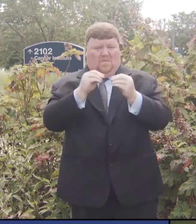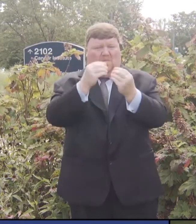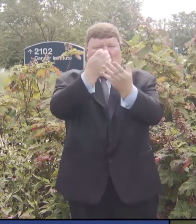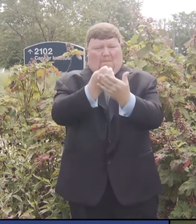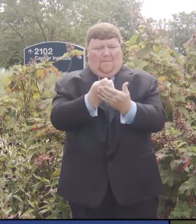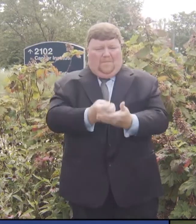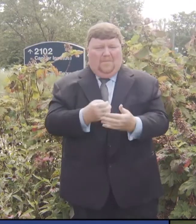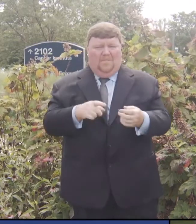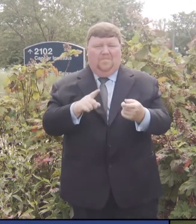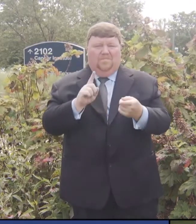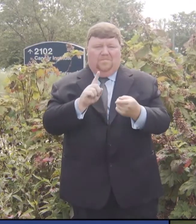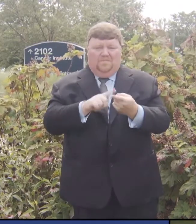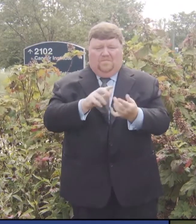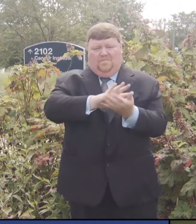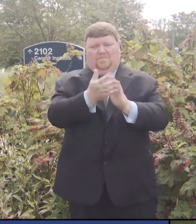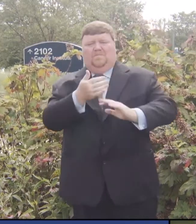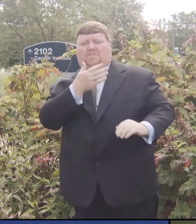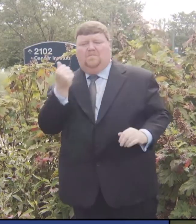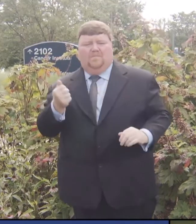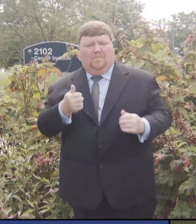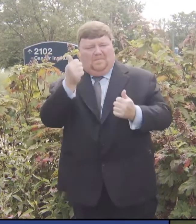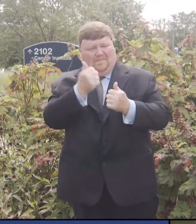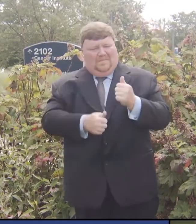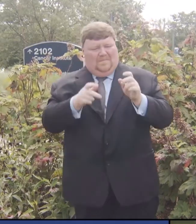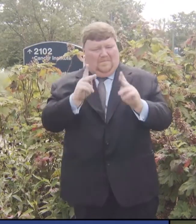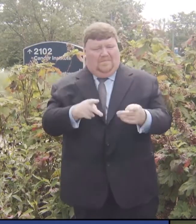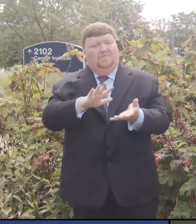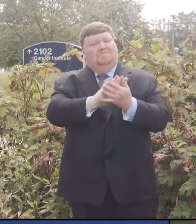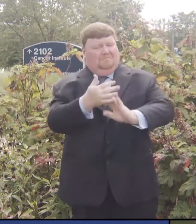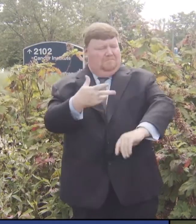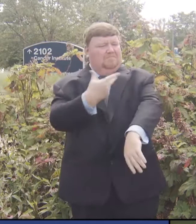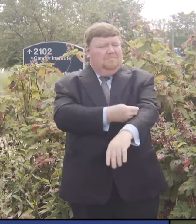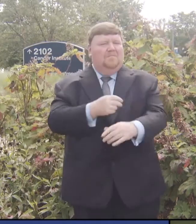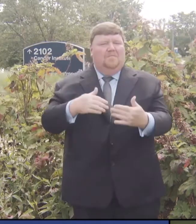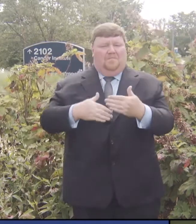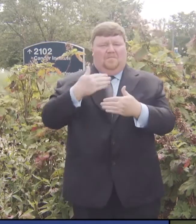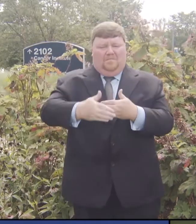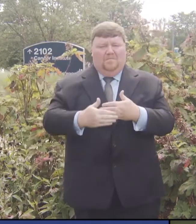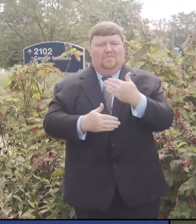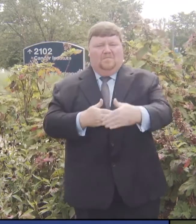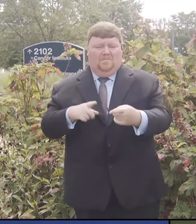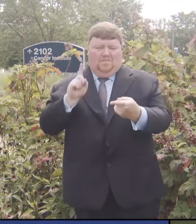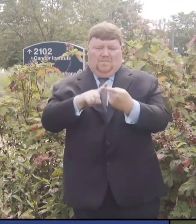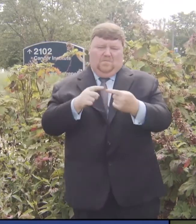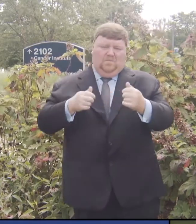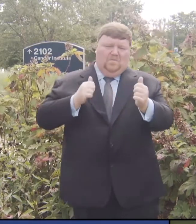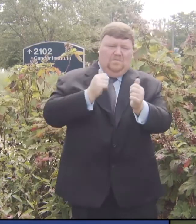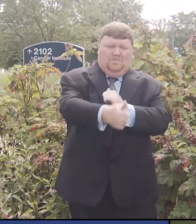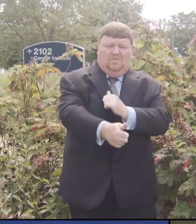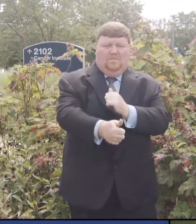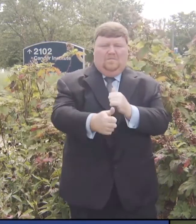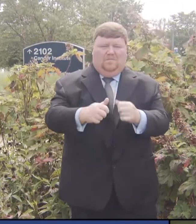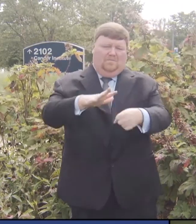who chooses to get vaccinated brings us one step closer to moving past the pandemic. We will continue